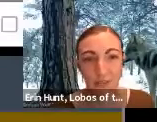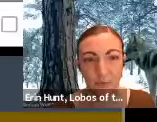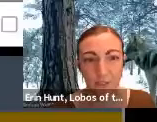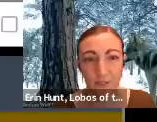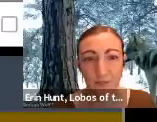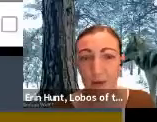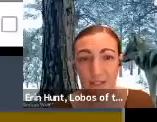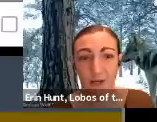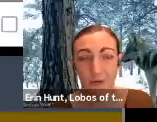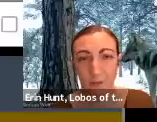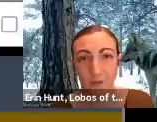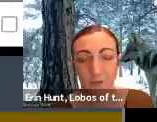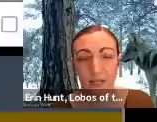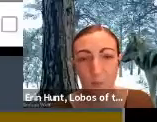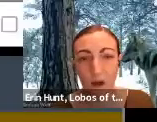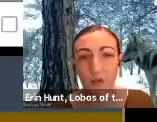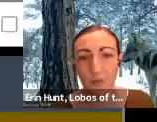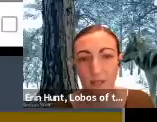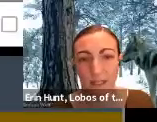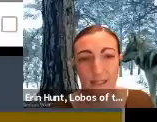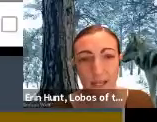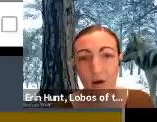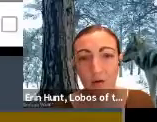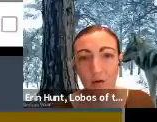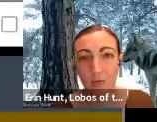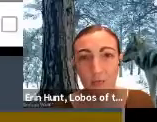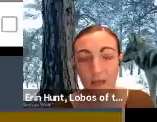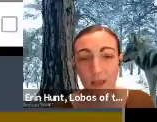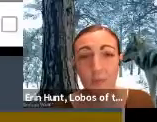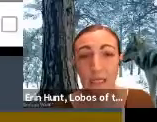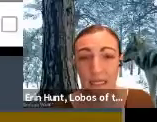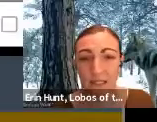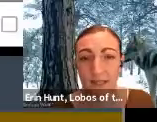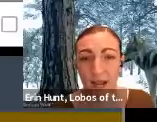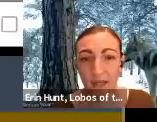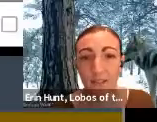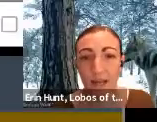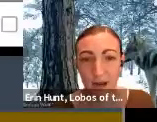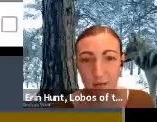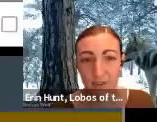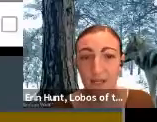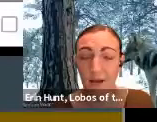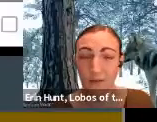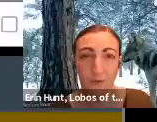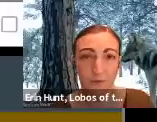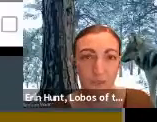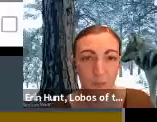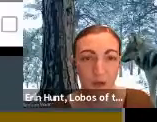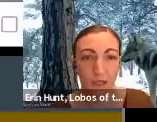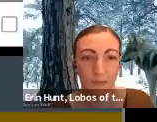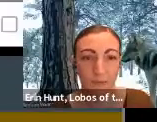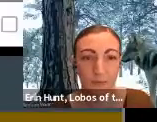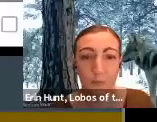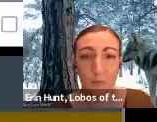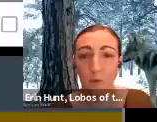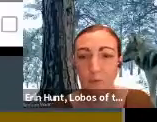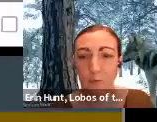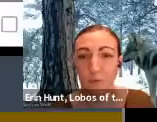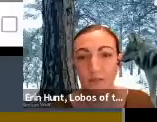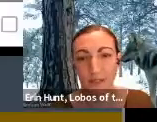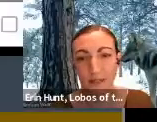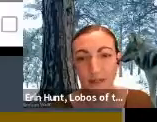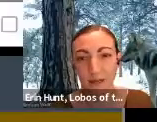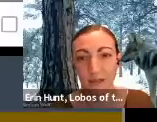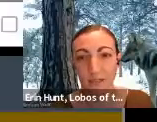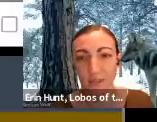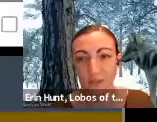to make a difference for Mexican gray wolves and the wild places they call home. We need to act now to tell the U.S. Fish and Wildlife Service what we